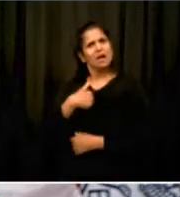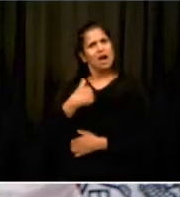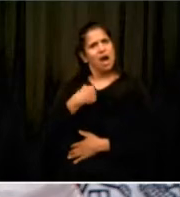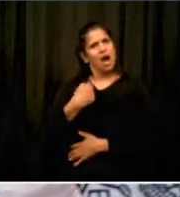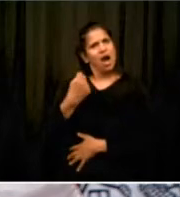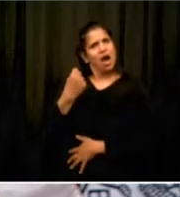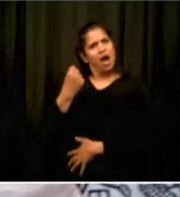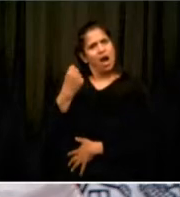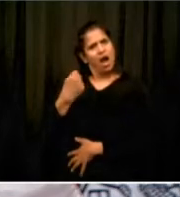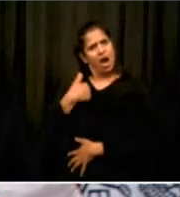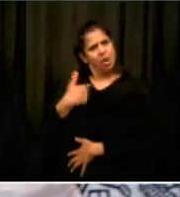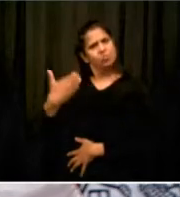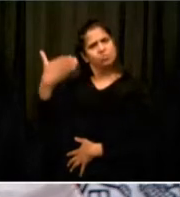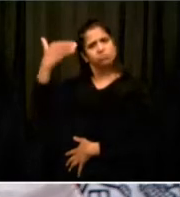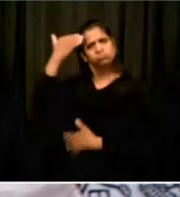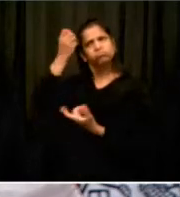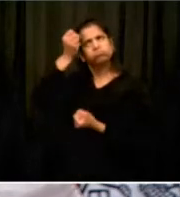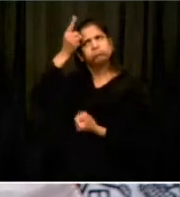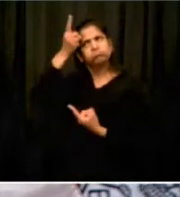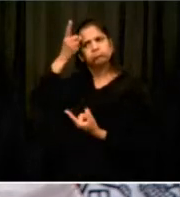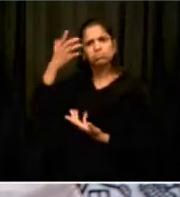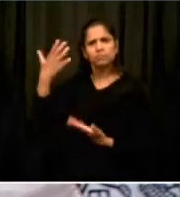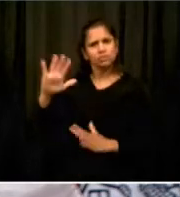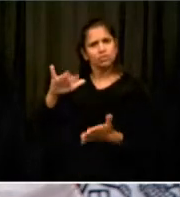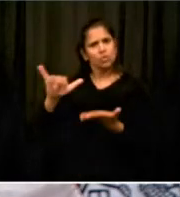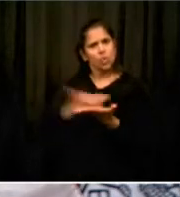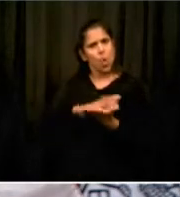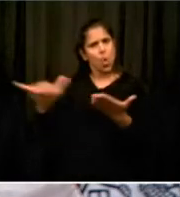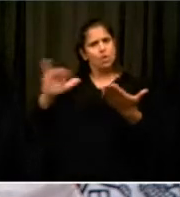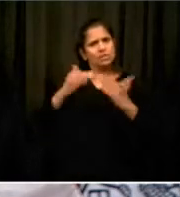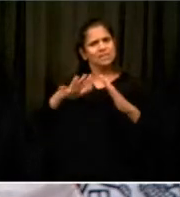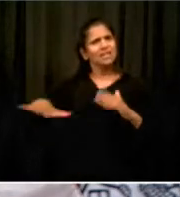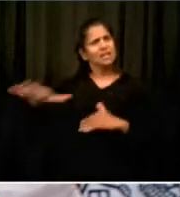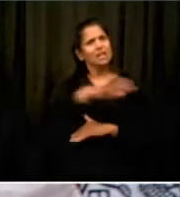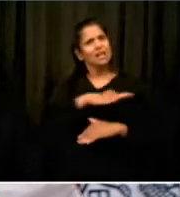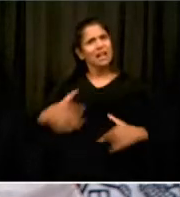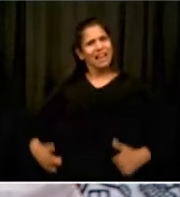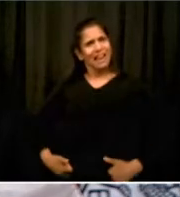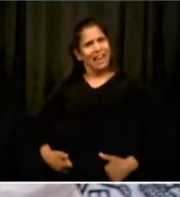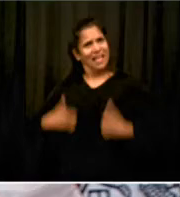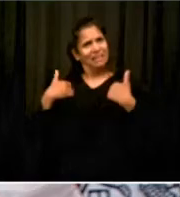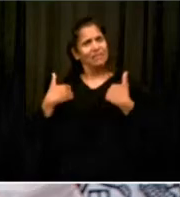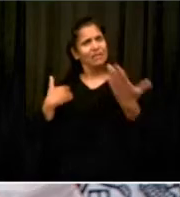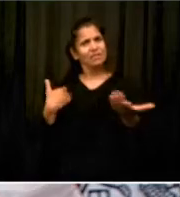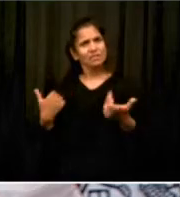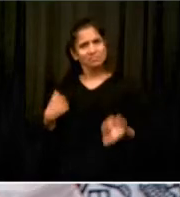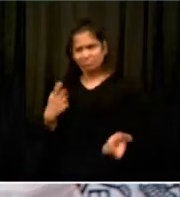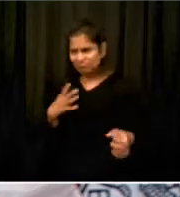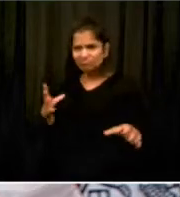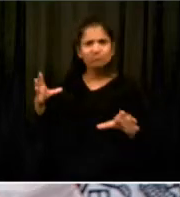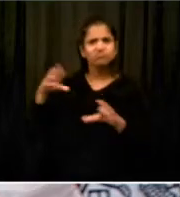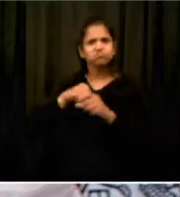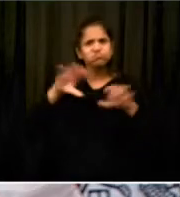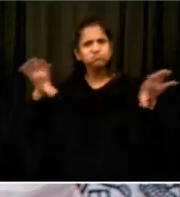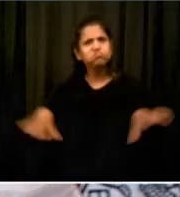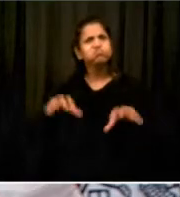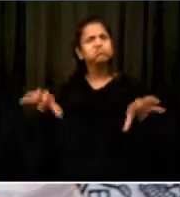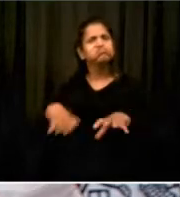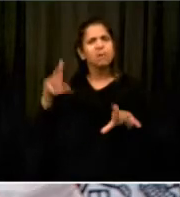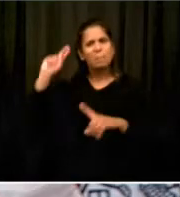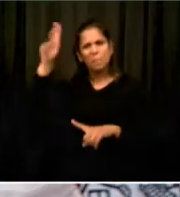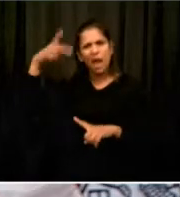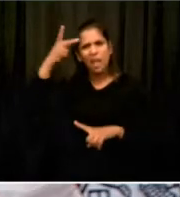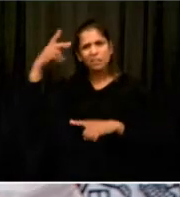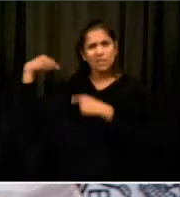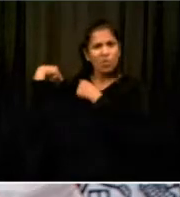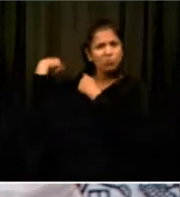city, all over the neighborhoods of the city, talking to people, listening to people, watching their lives, understanding their lives. I see the